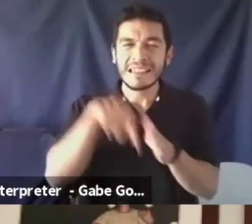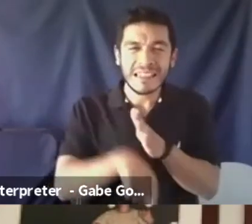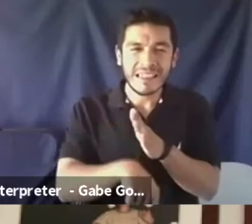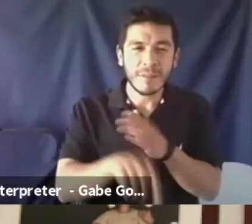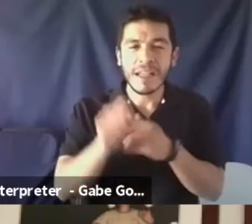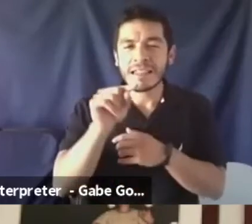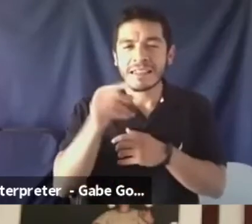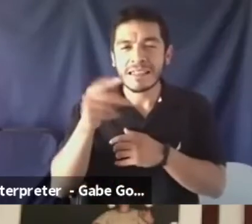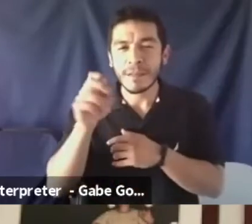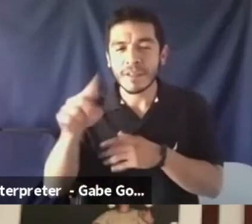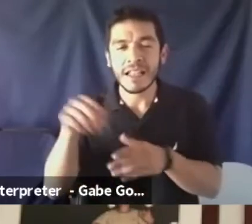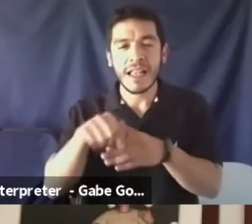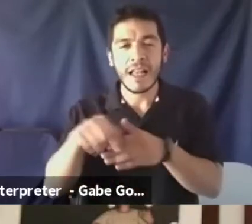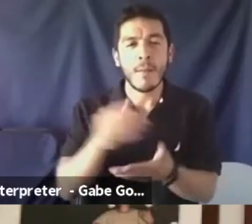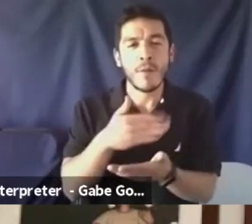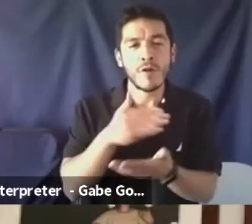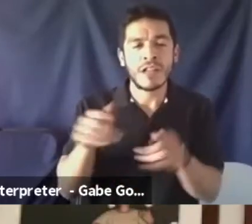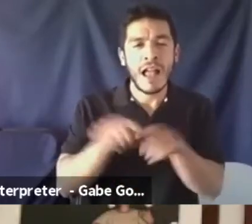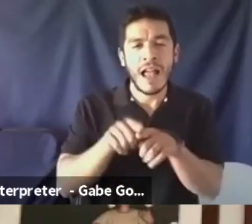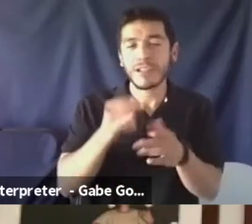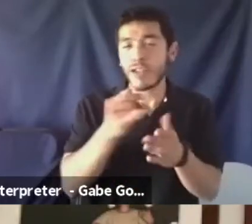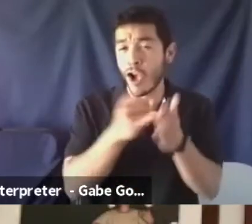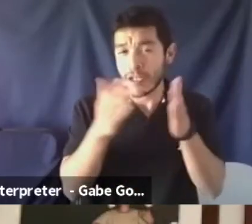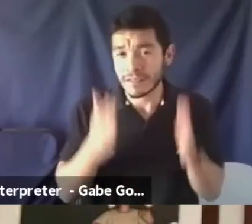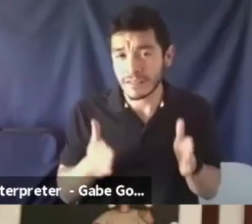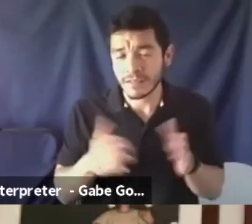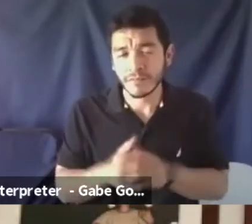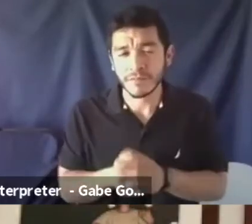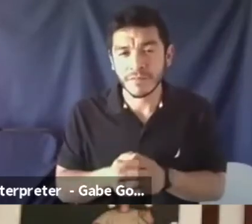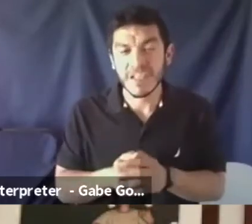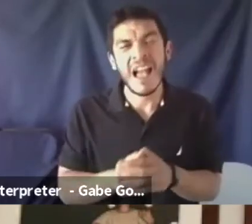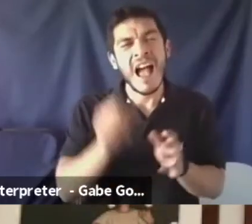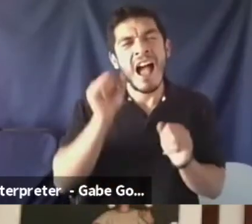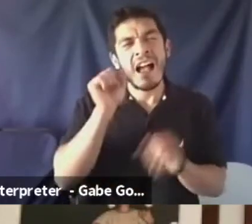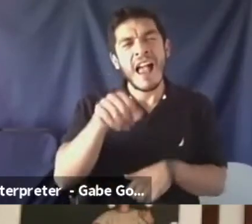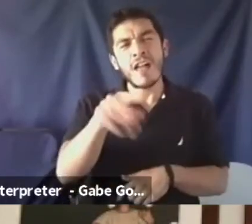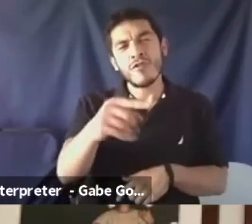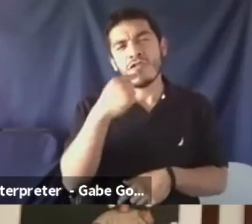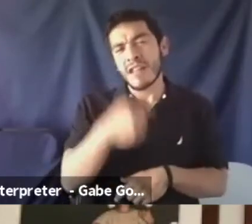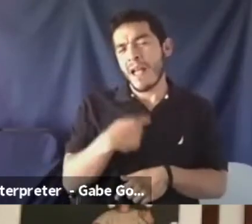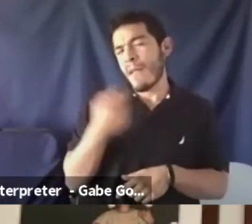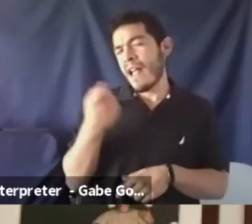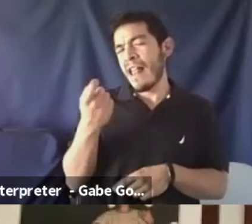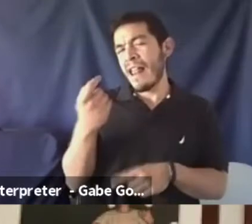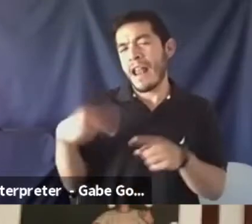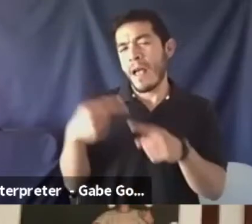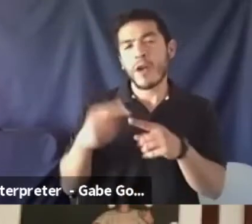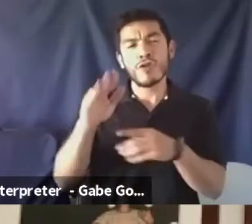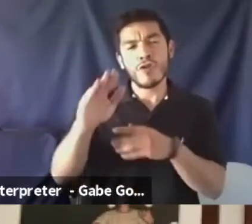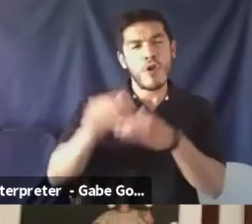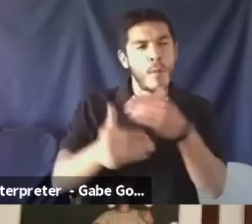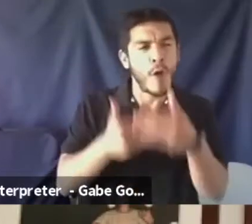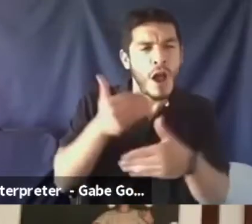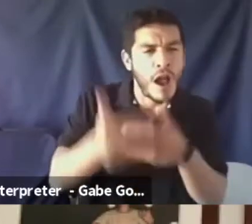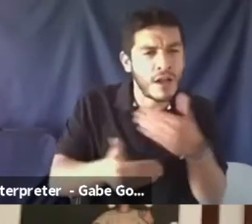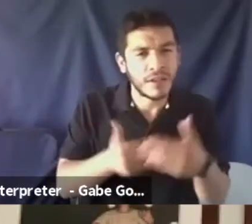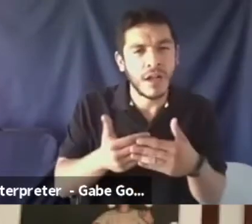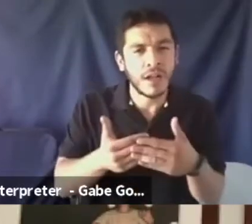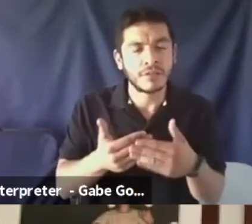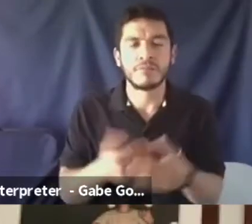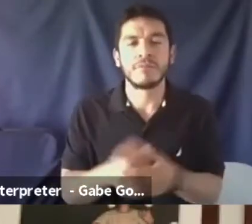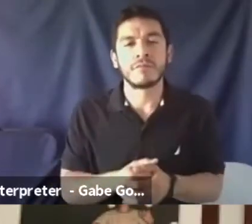in music as an artist. Can you talk a little bit about the process? At what